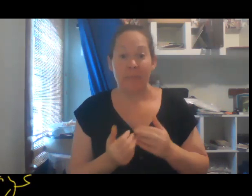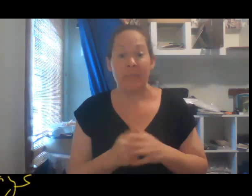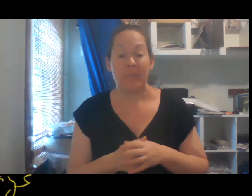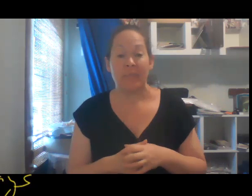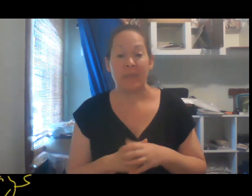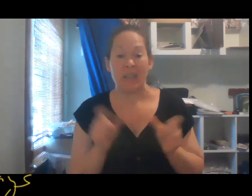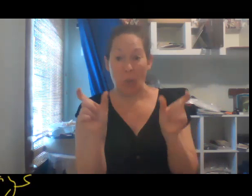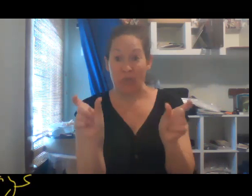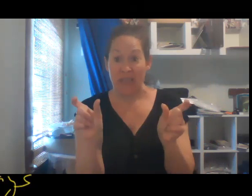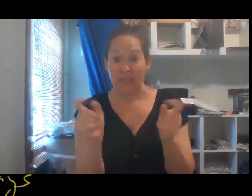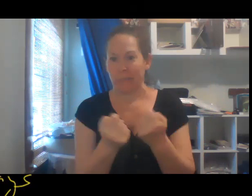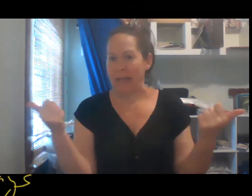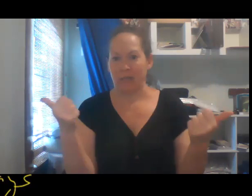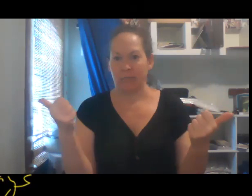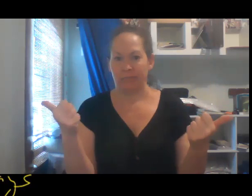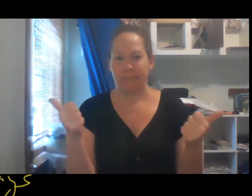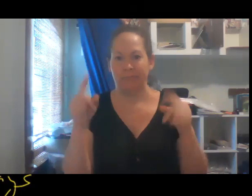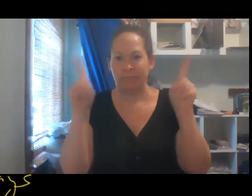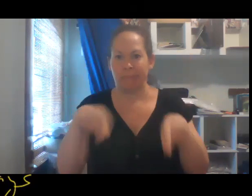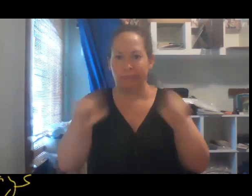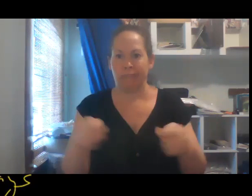those are going to cancel each other out.